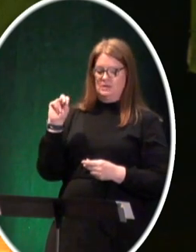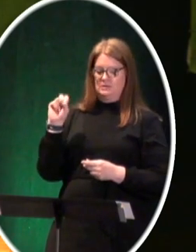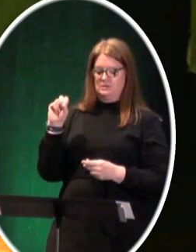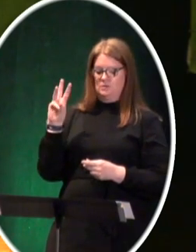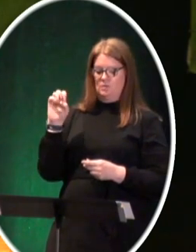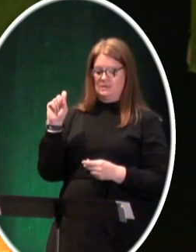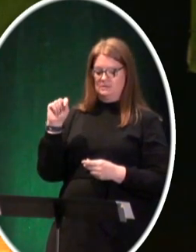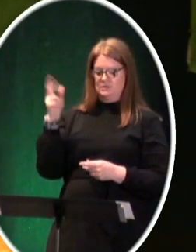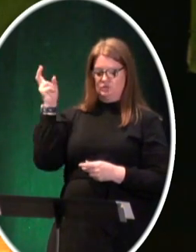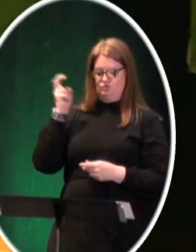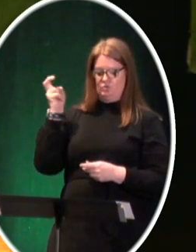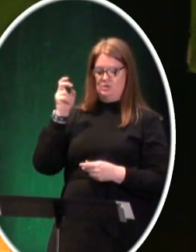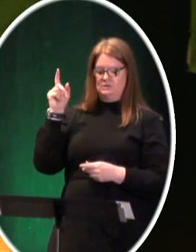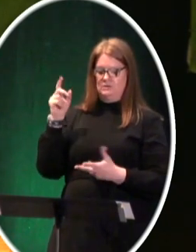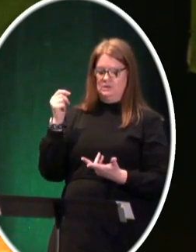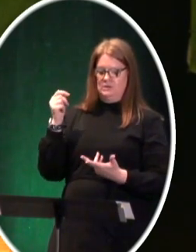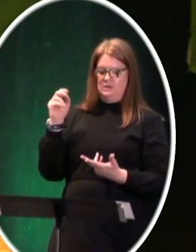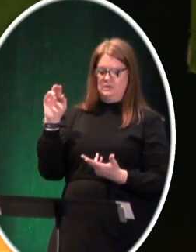Transwest Truck in